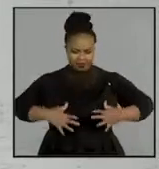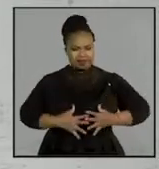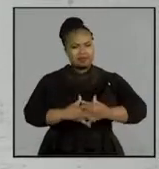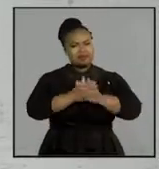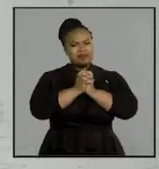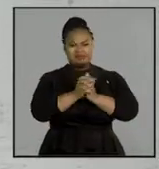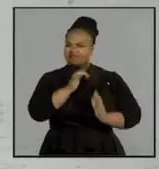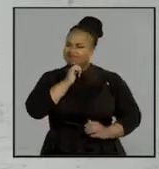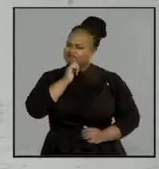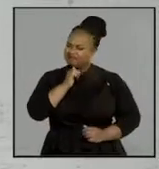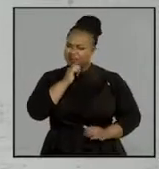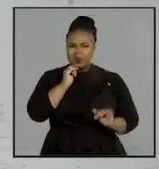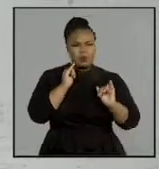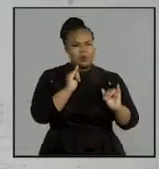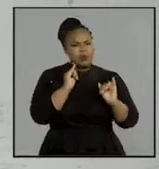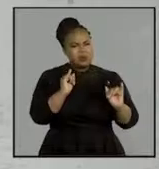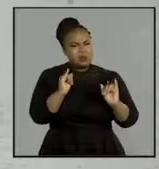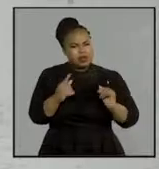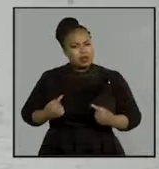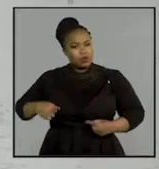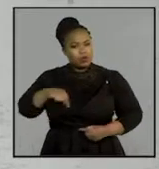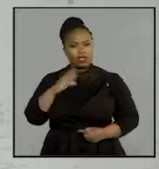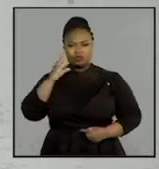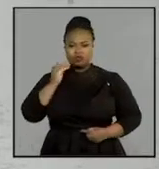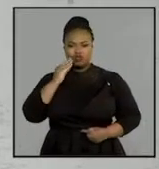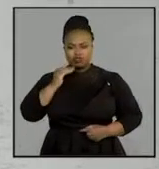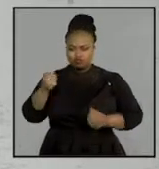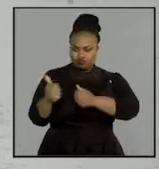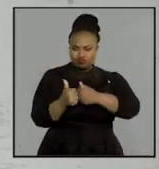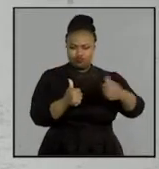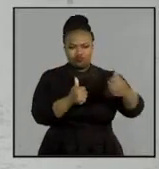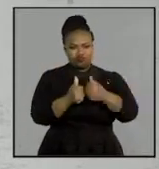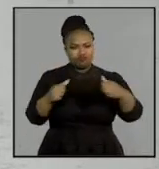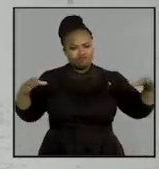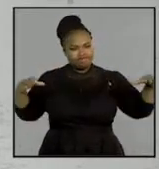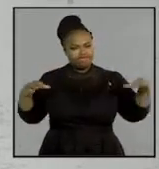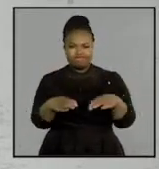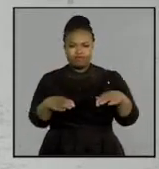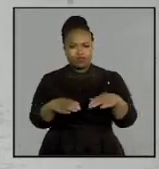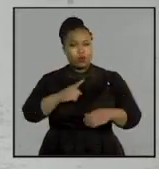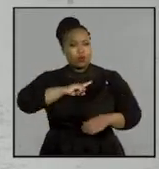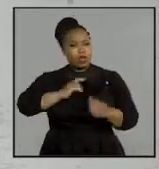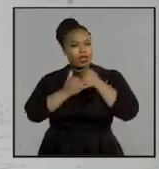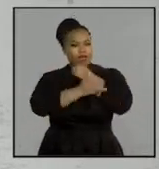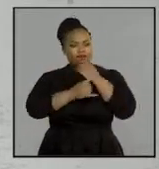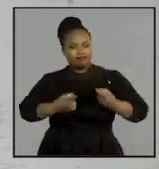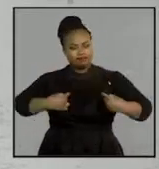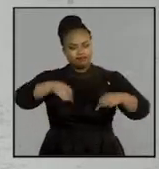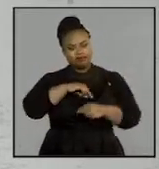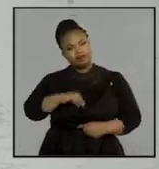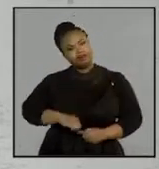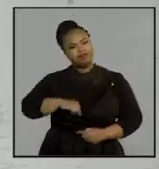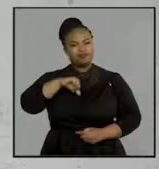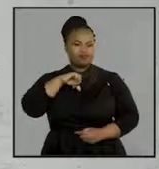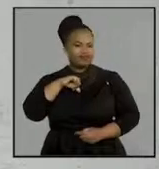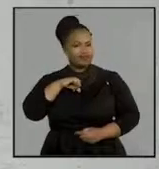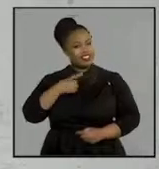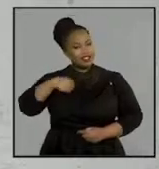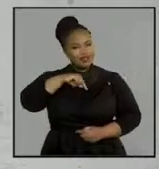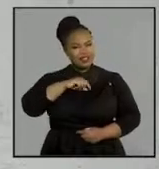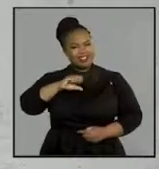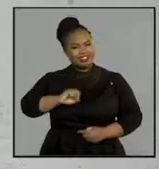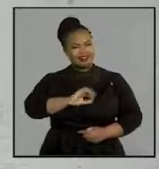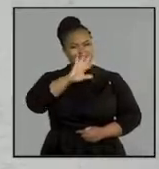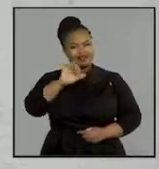our unity in moments of crisis, willing to work together in building the nation which we are all proud of. We